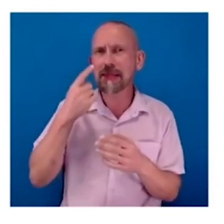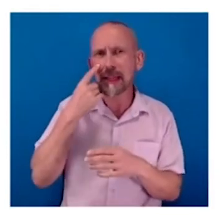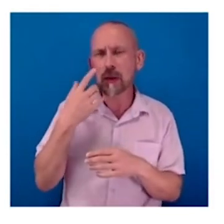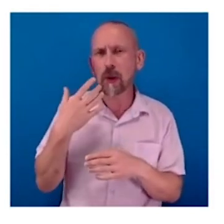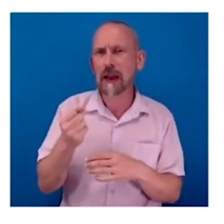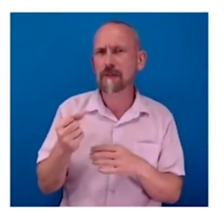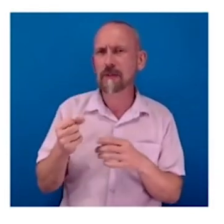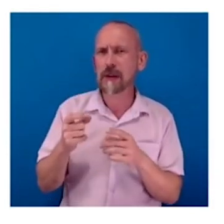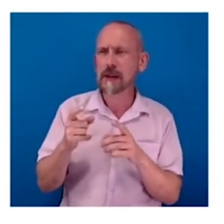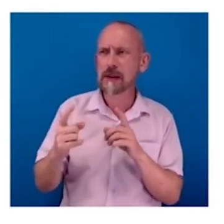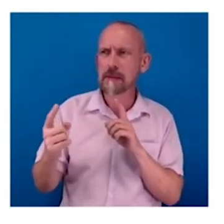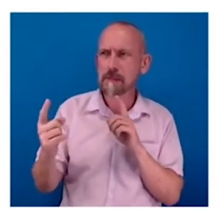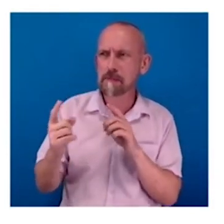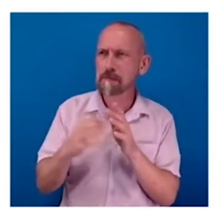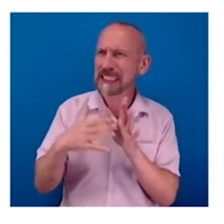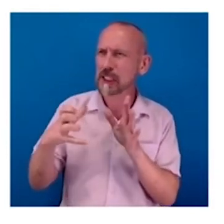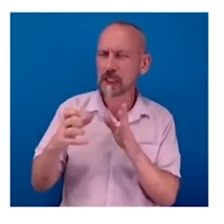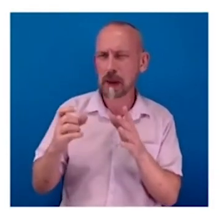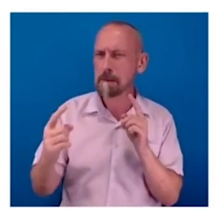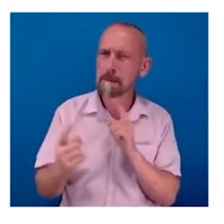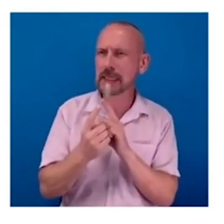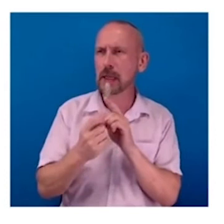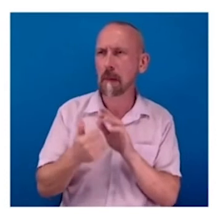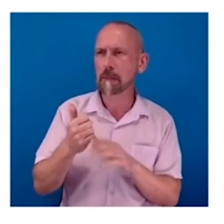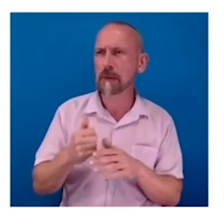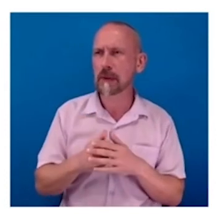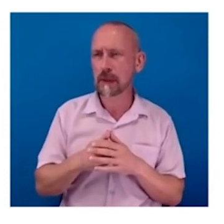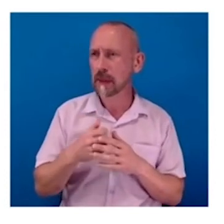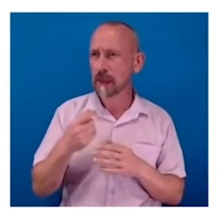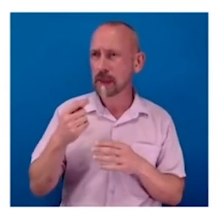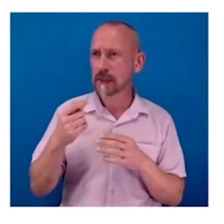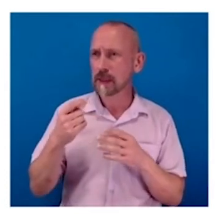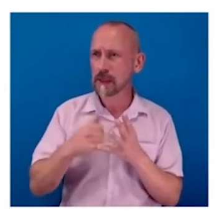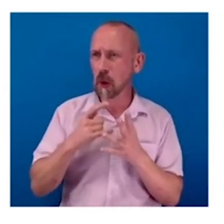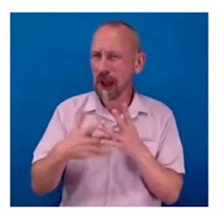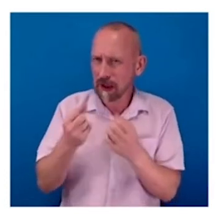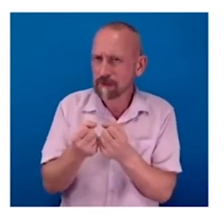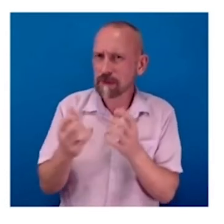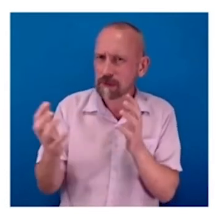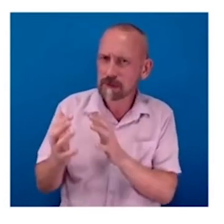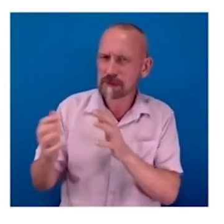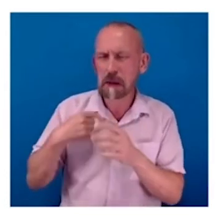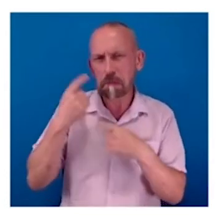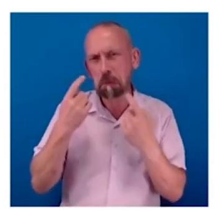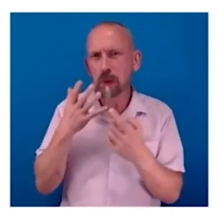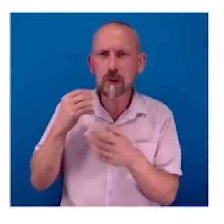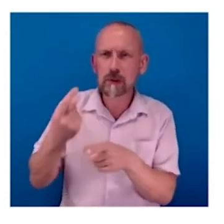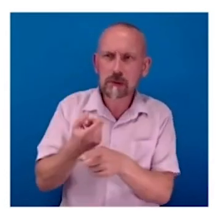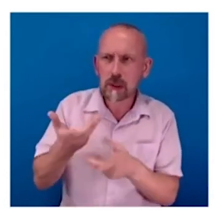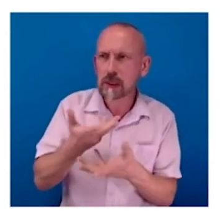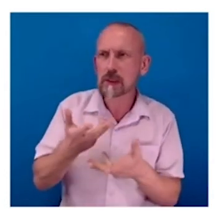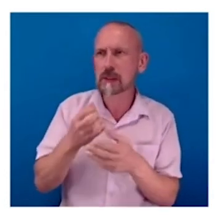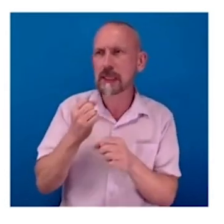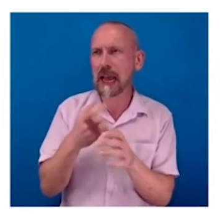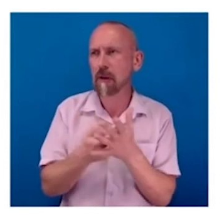you mentioned Manchester Meetup, where you'd actually, come up with the idea when you're talking to Gareth. There's lots of physical meetings, and I don't know whether this is maybe some of what